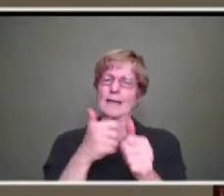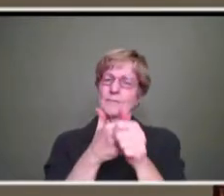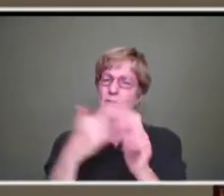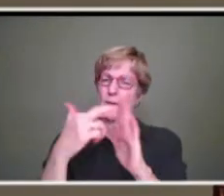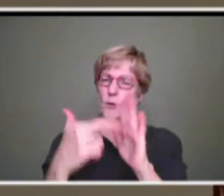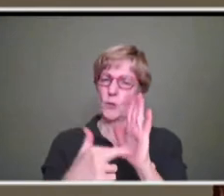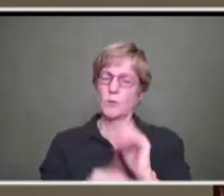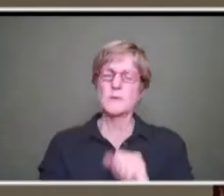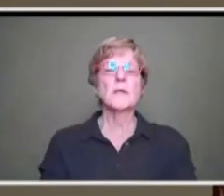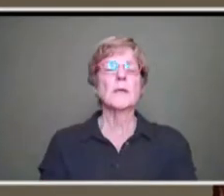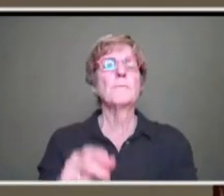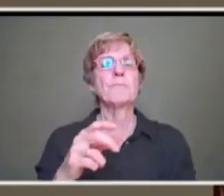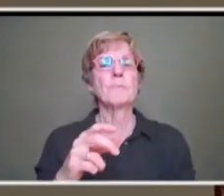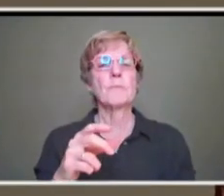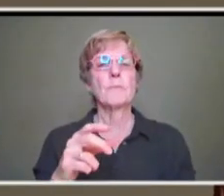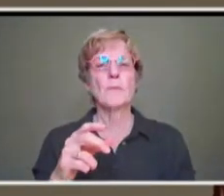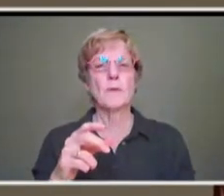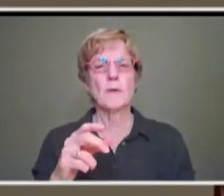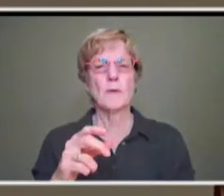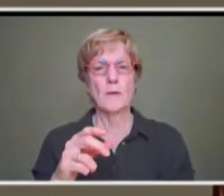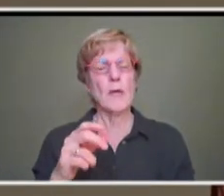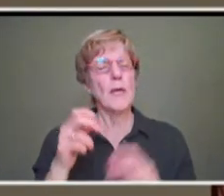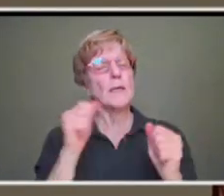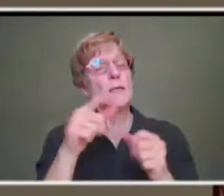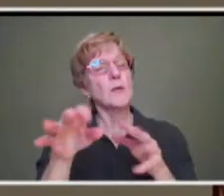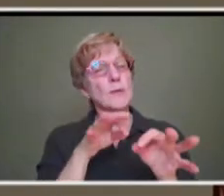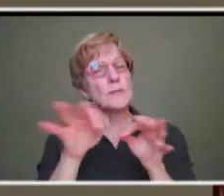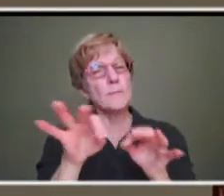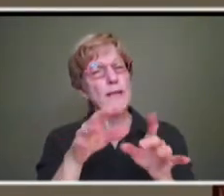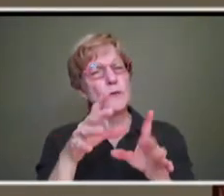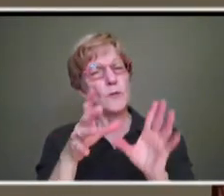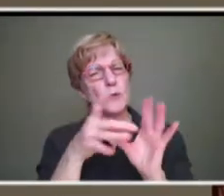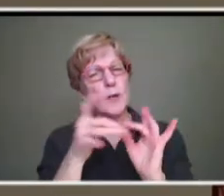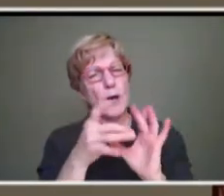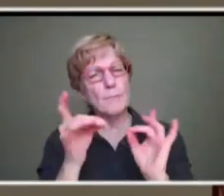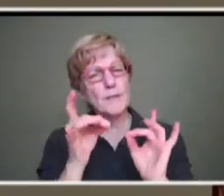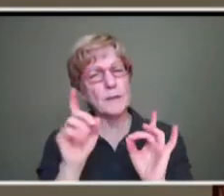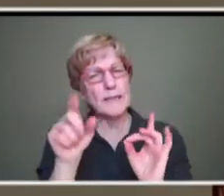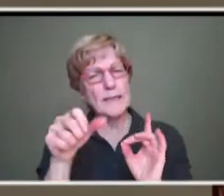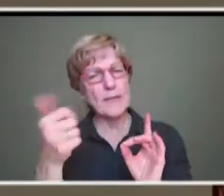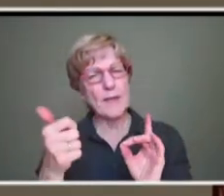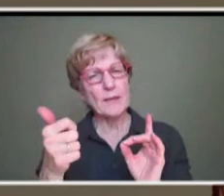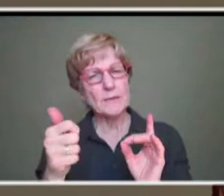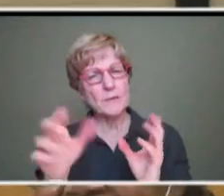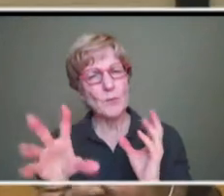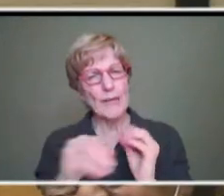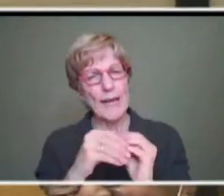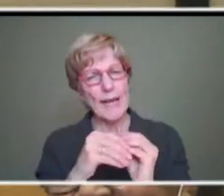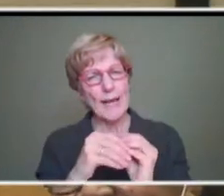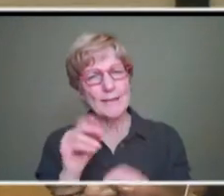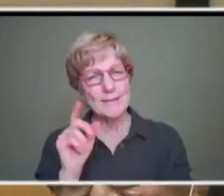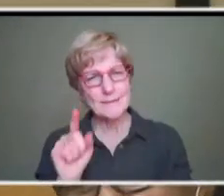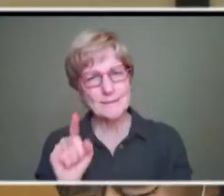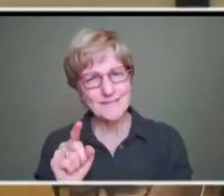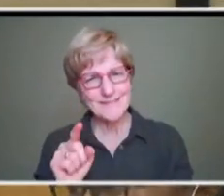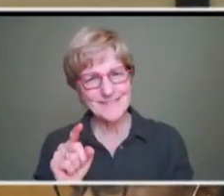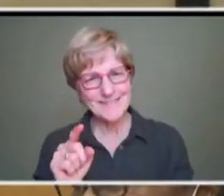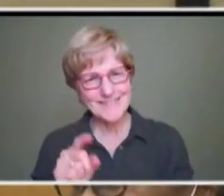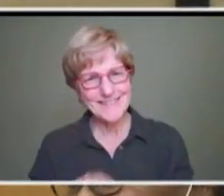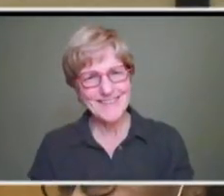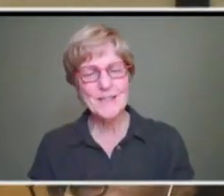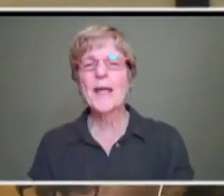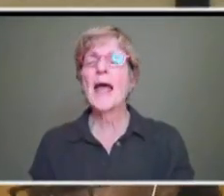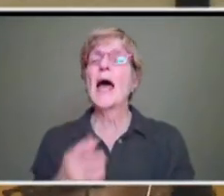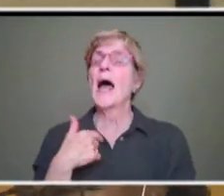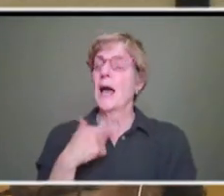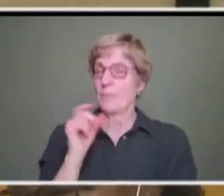is there uh was can you explain your comment or anything else you want to ask Miss Henderson yeah may I